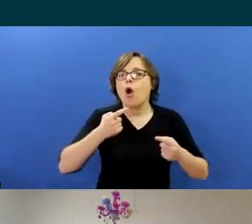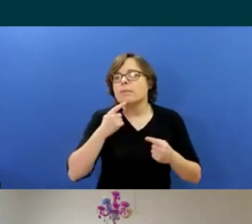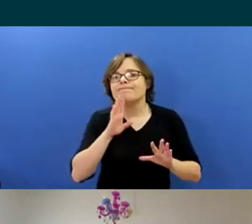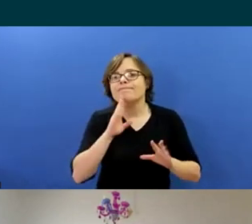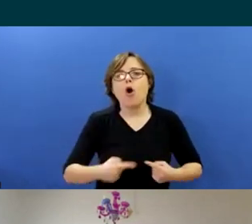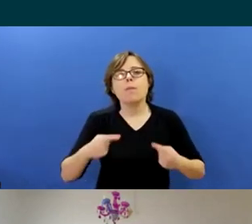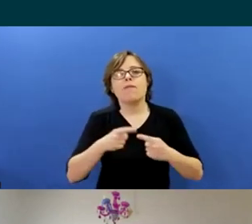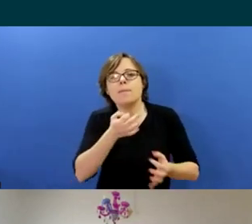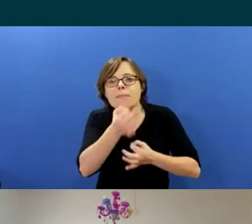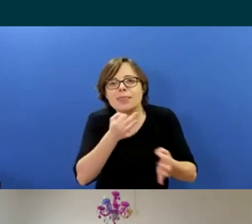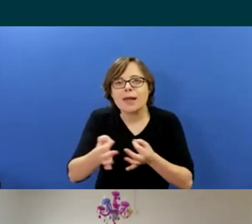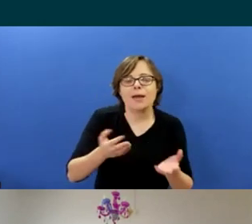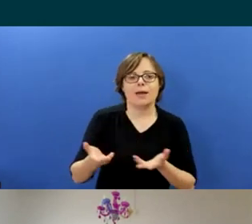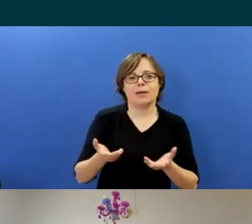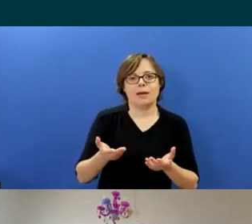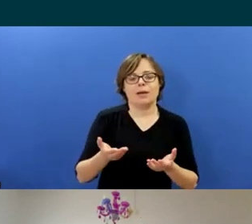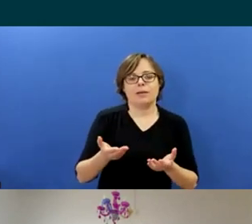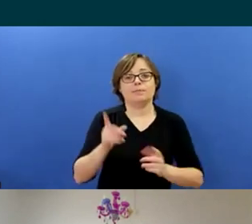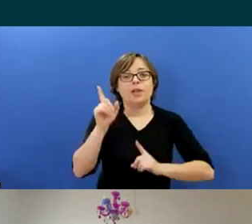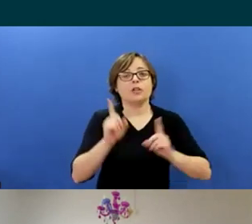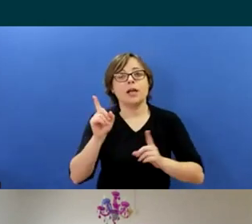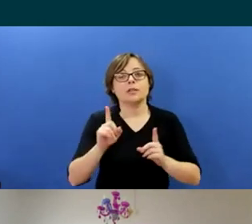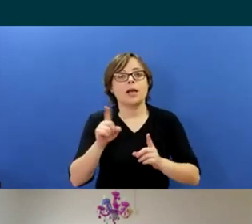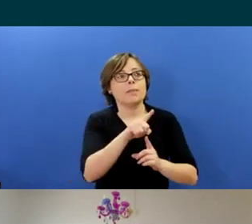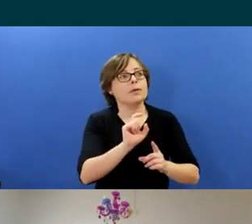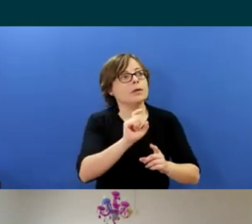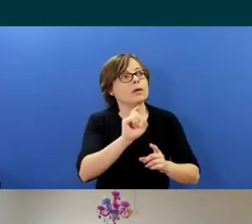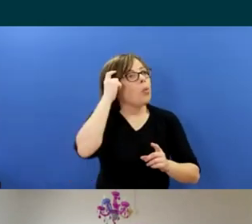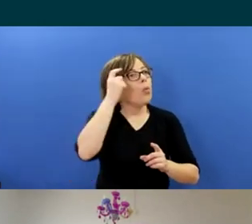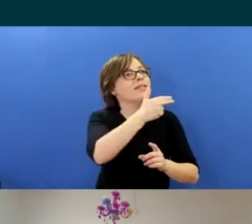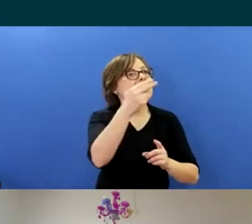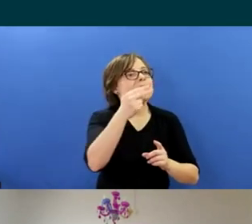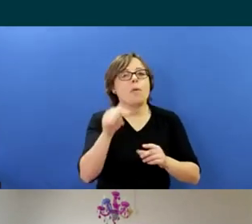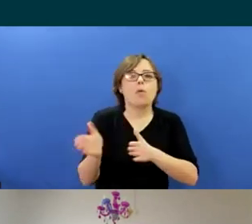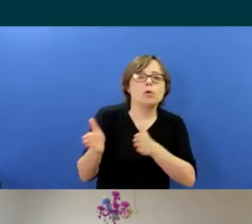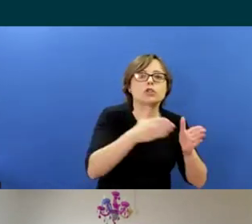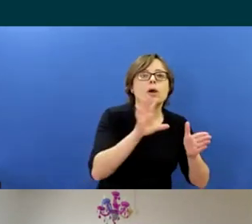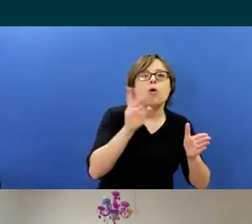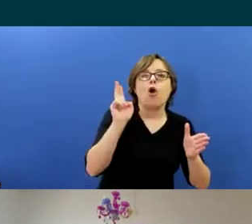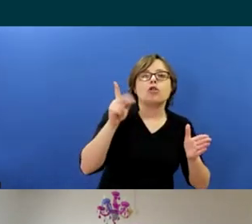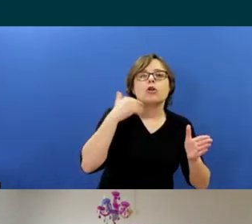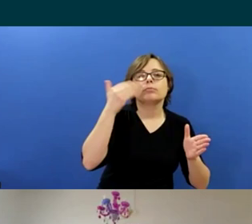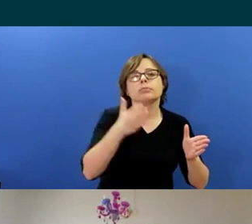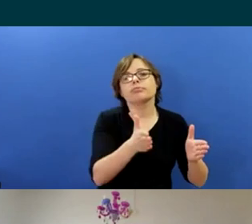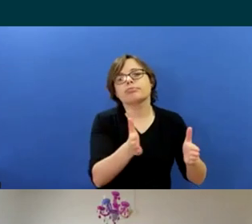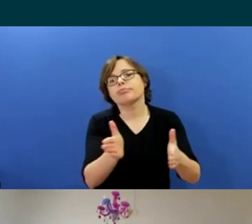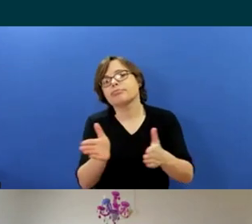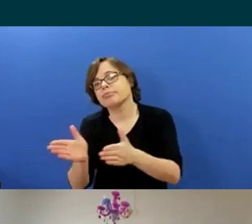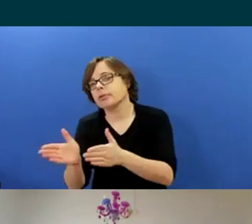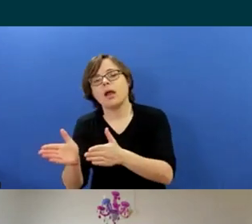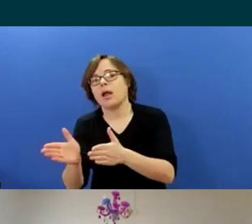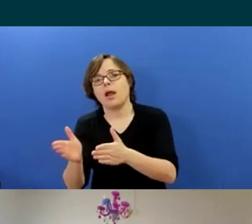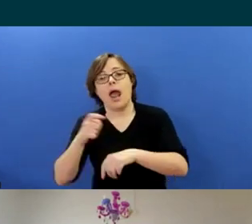bring the participant back to the objective because they discuss parallel topics, but we have a limited time. So we